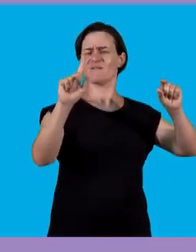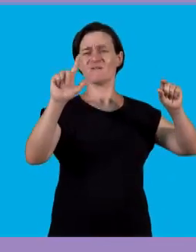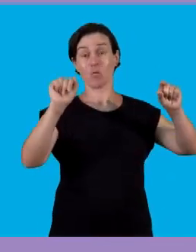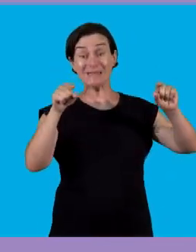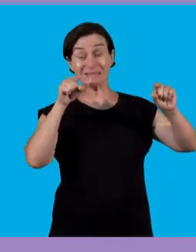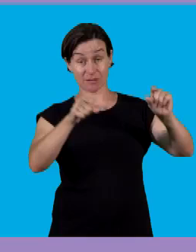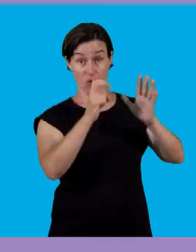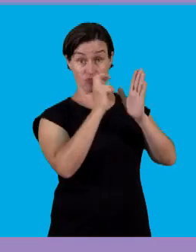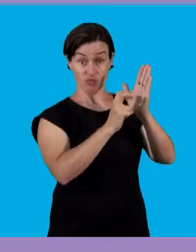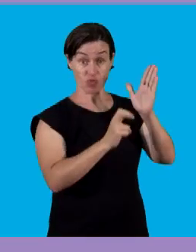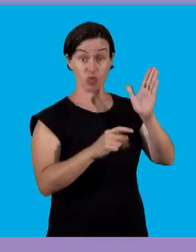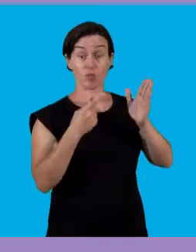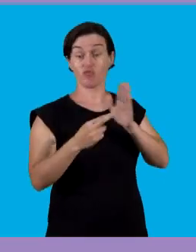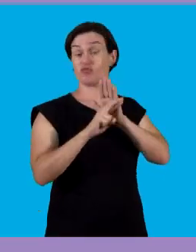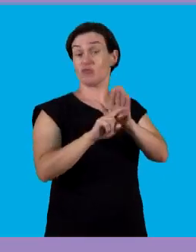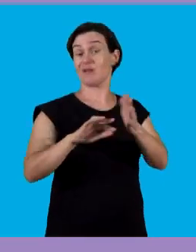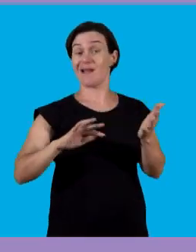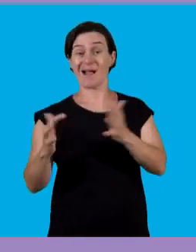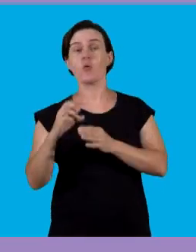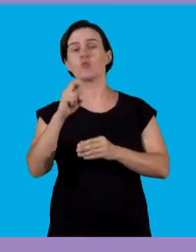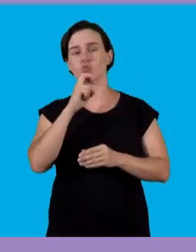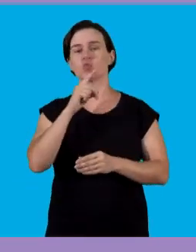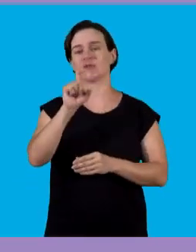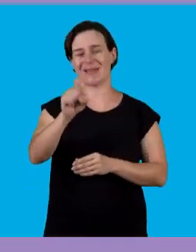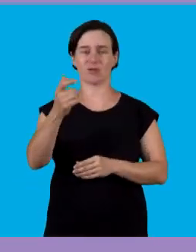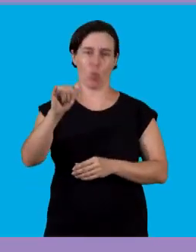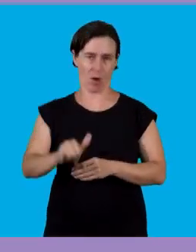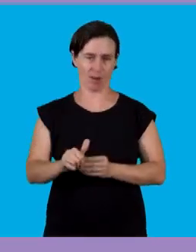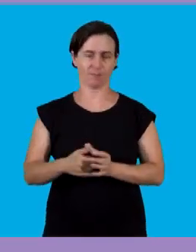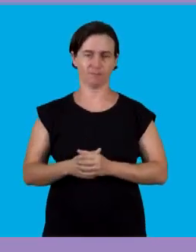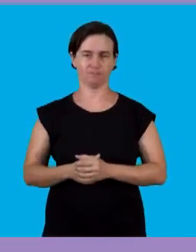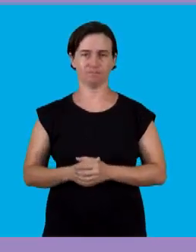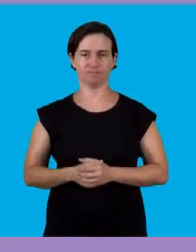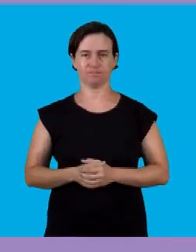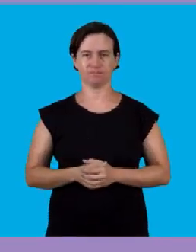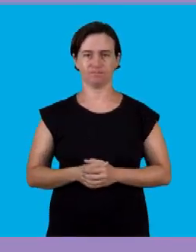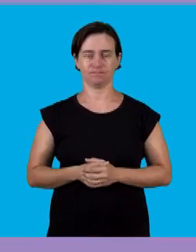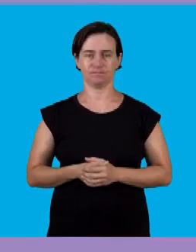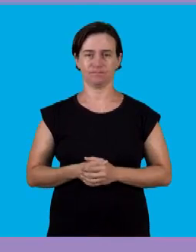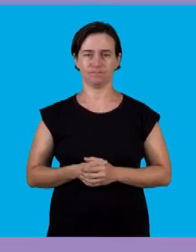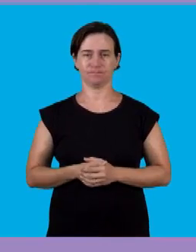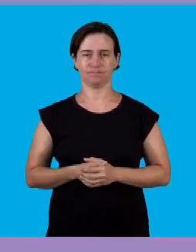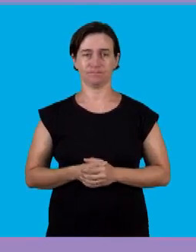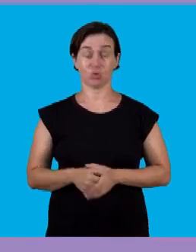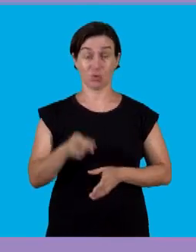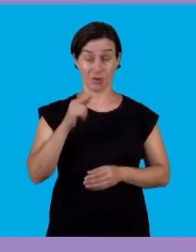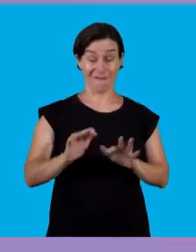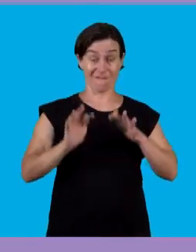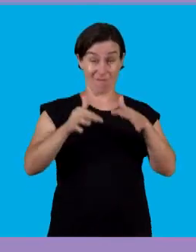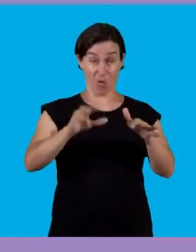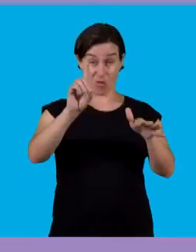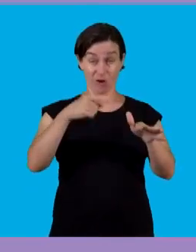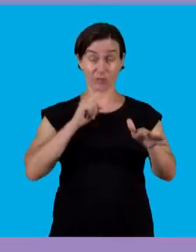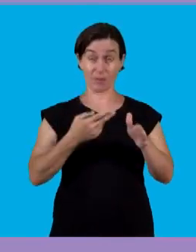is the rule represented using symbols. So we are going to represent our